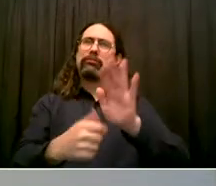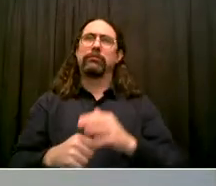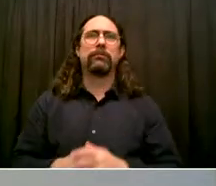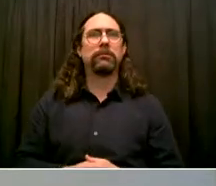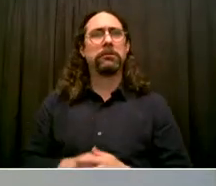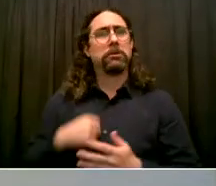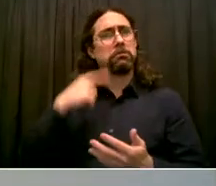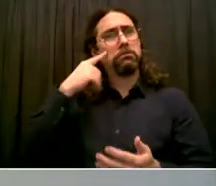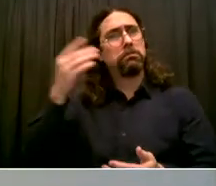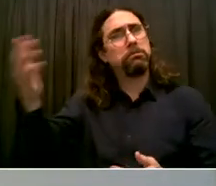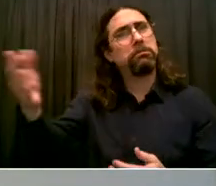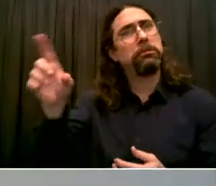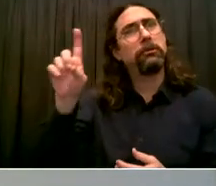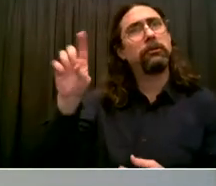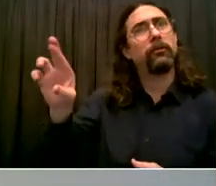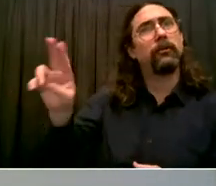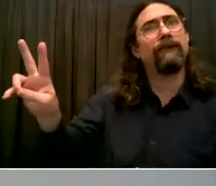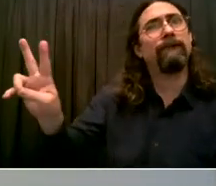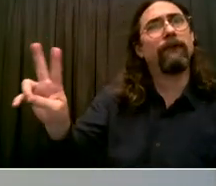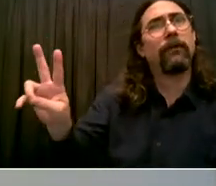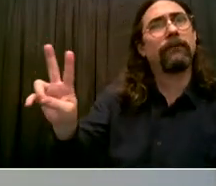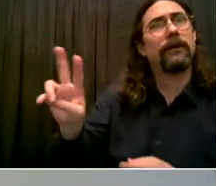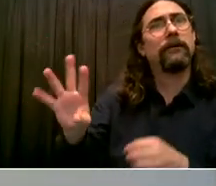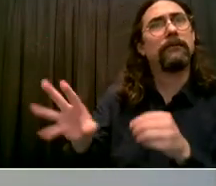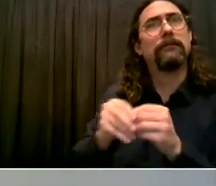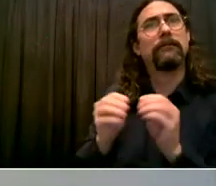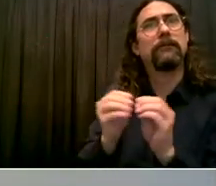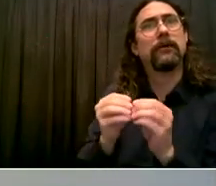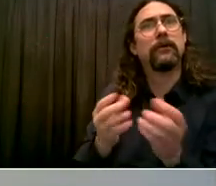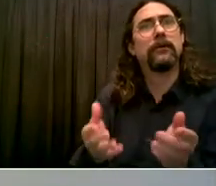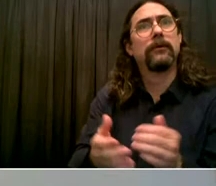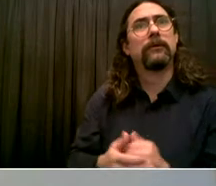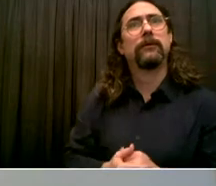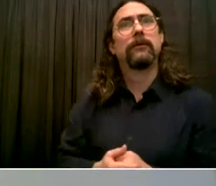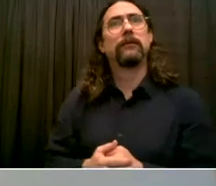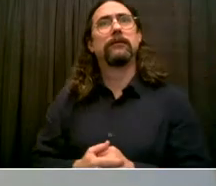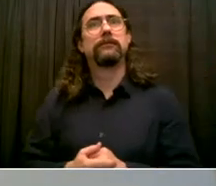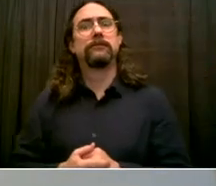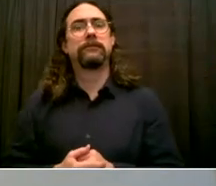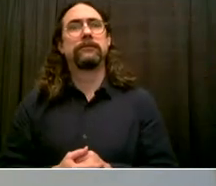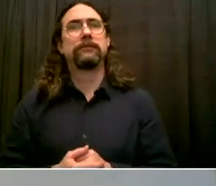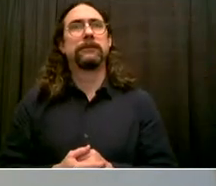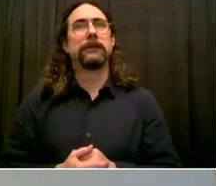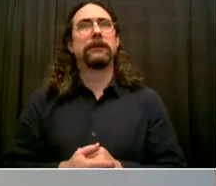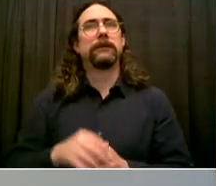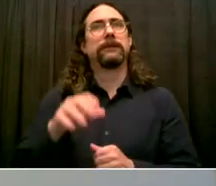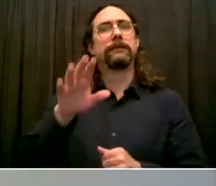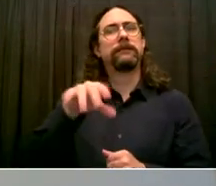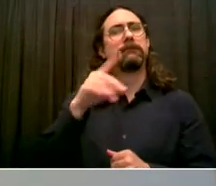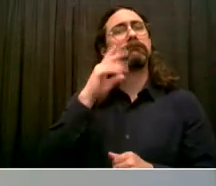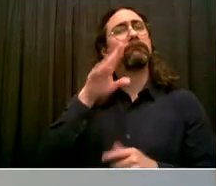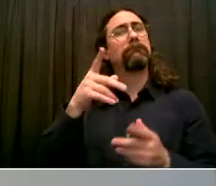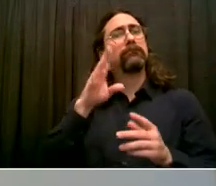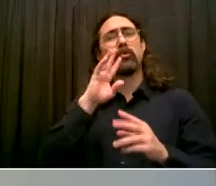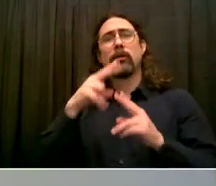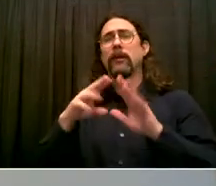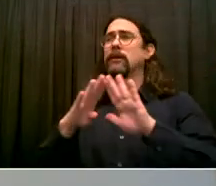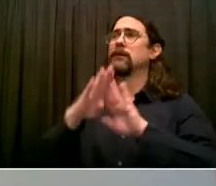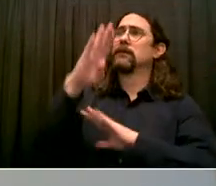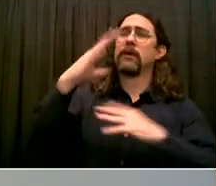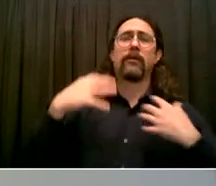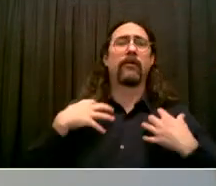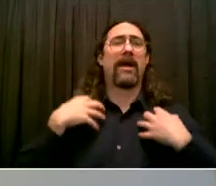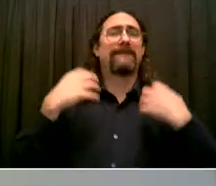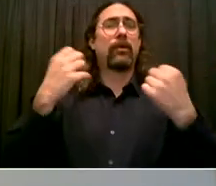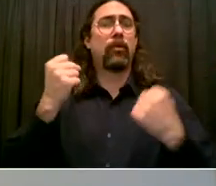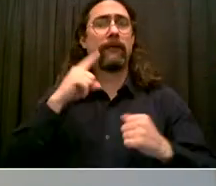all of us, that people feel safe. They feel as if the places that they're going indoors that we've been telling them for so long